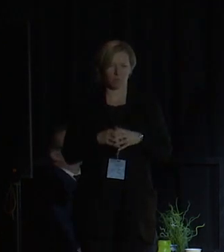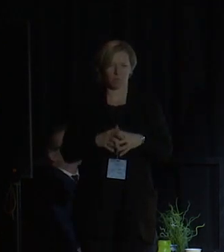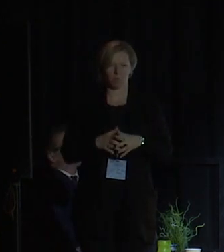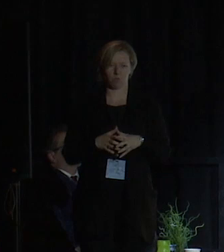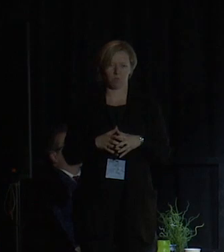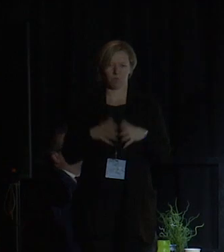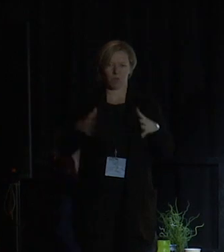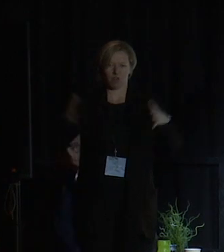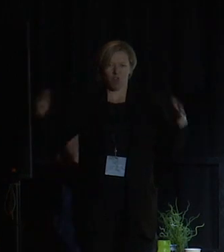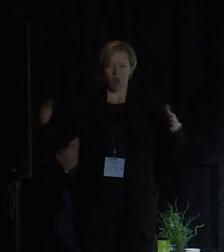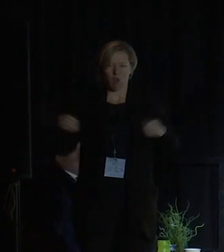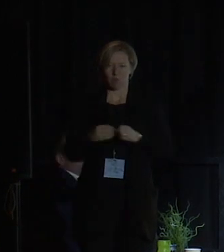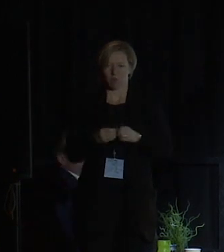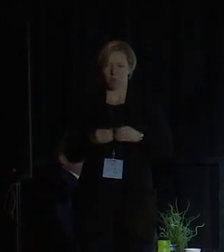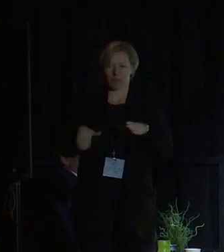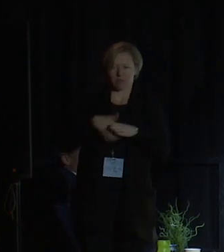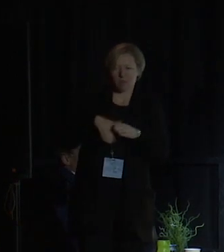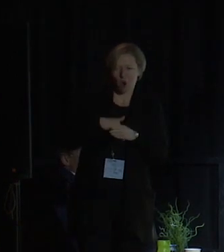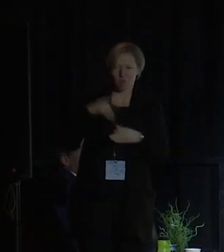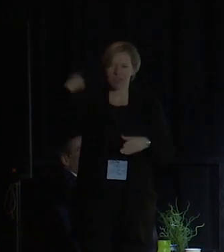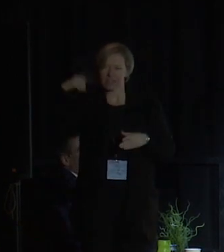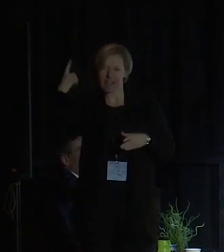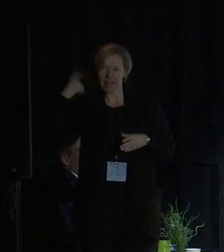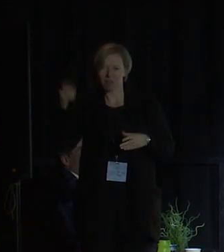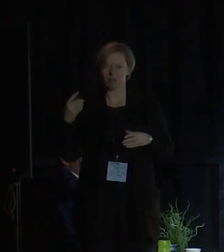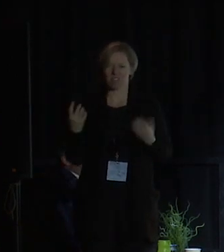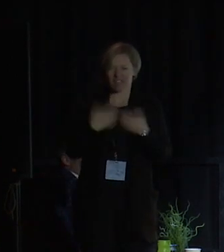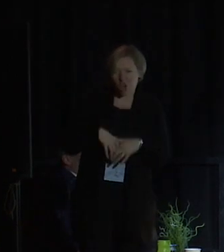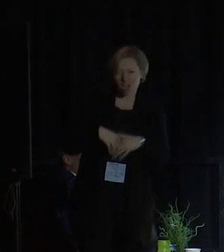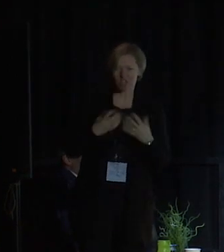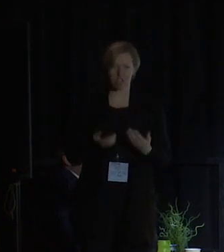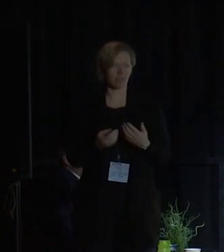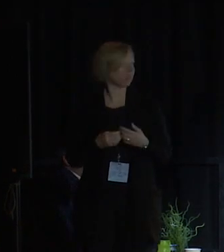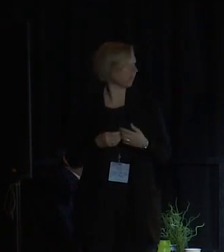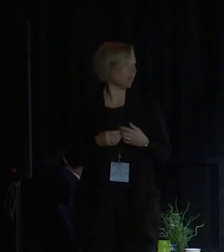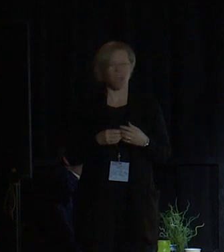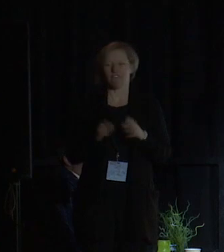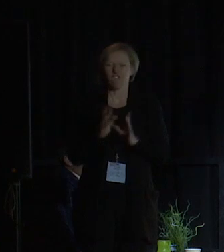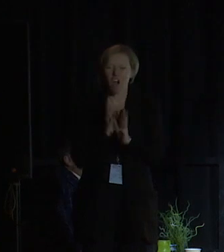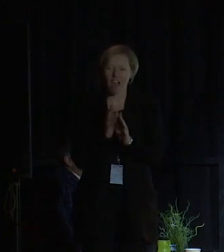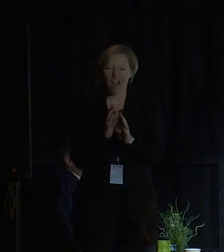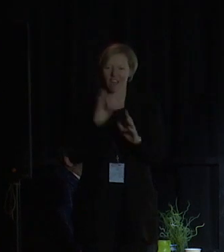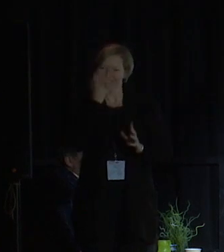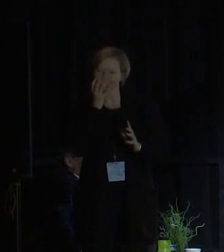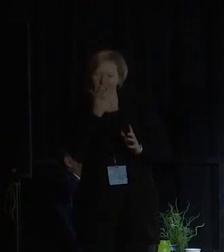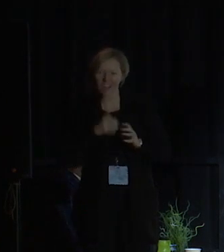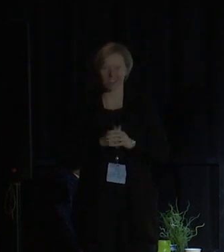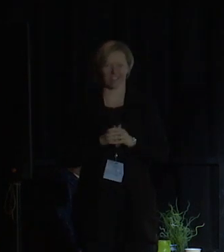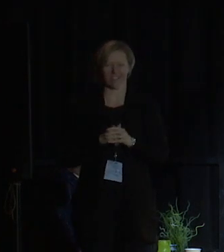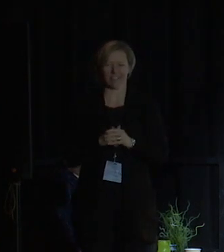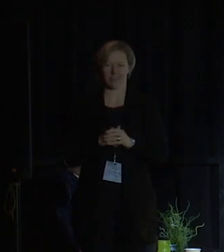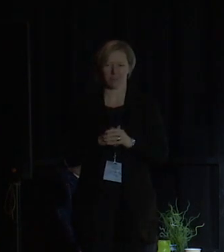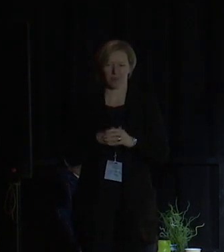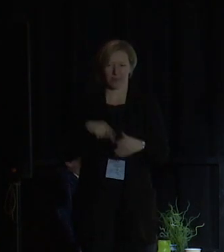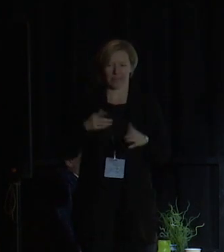further integrate tech and sound, but we want to have the new skills of fire and circus. Fire. And this show, we're looking